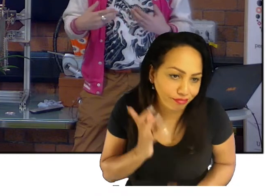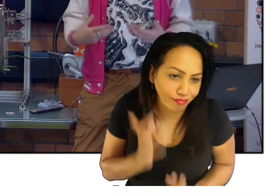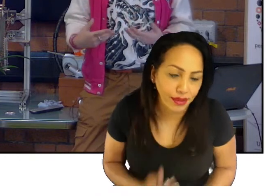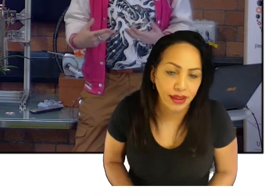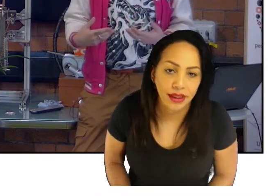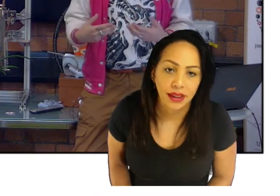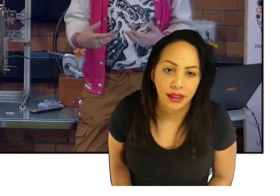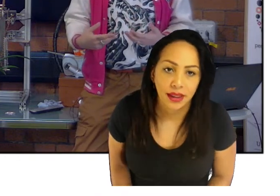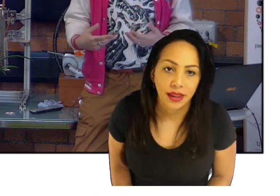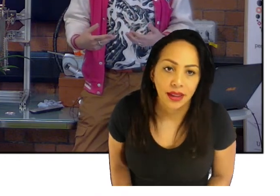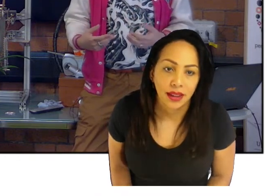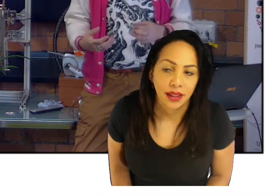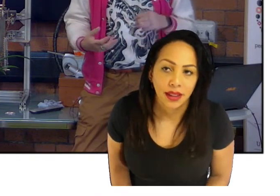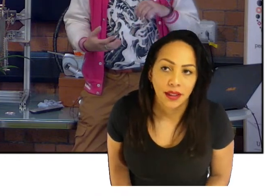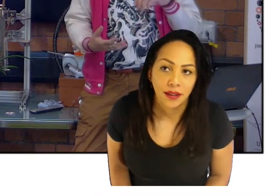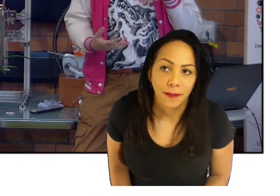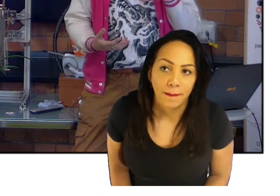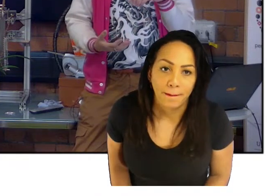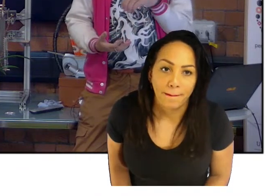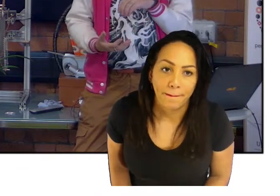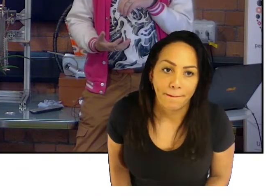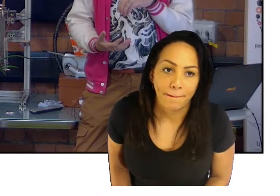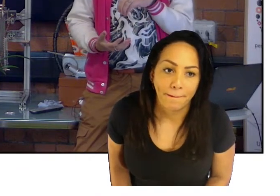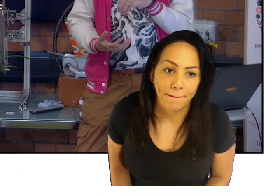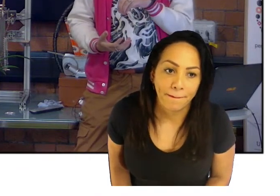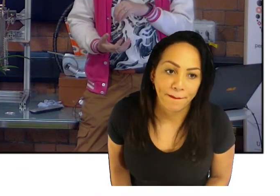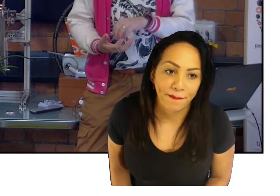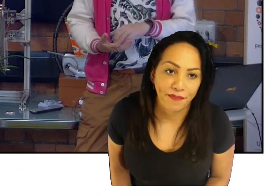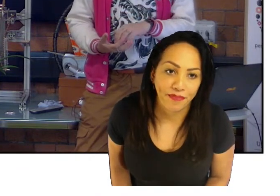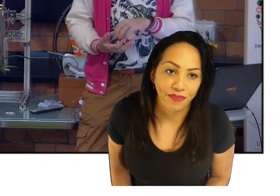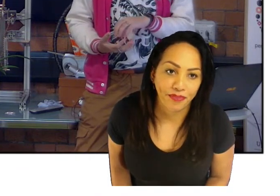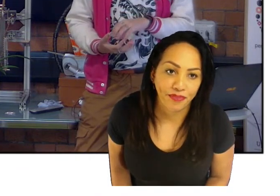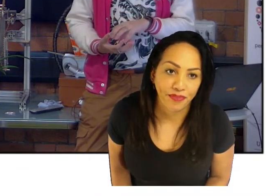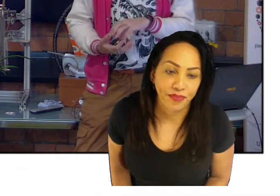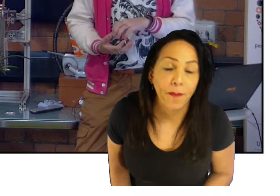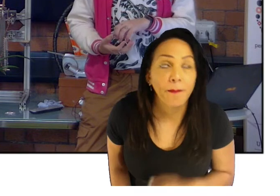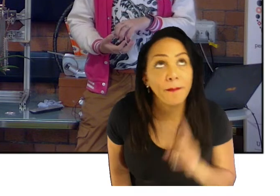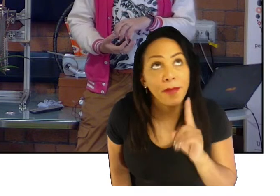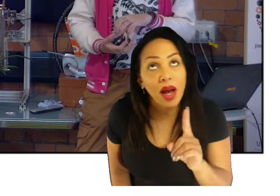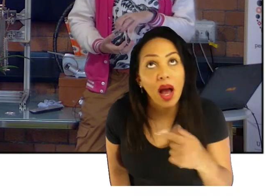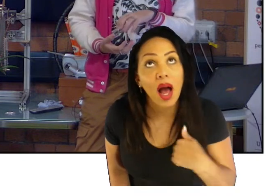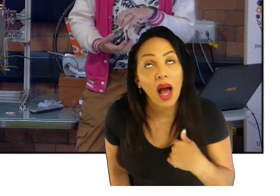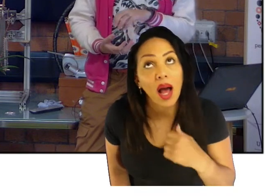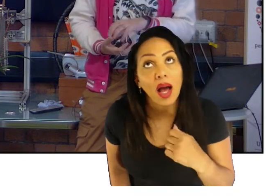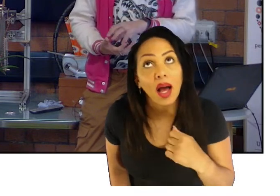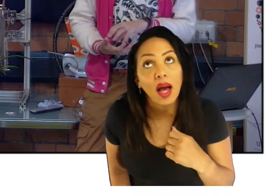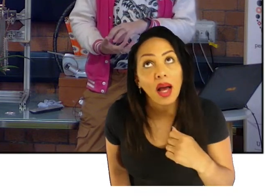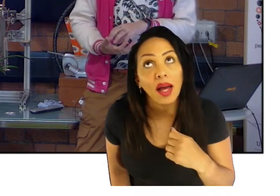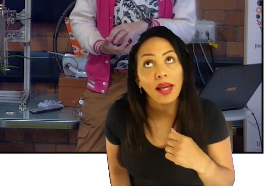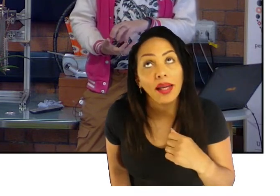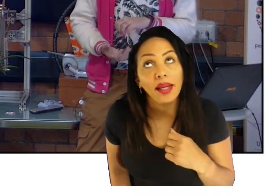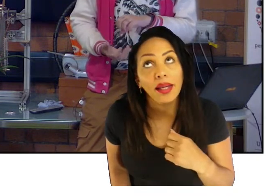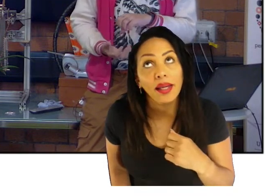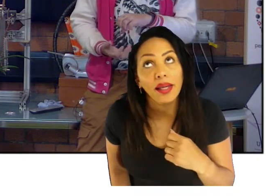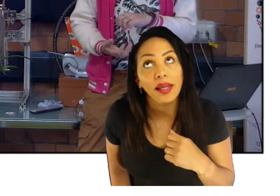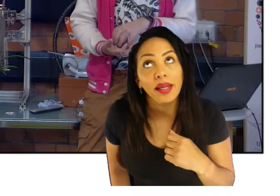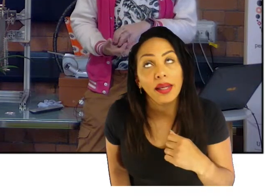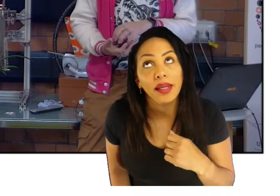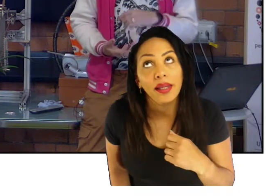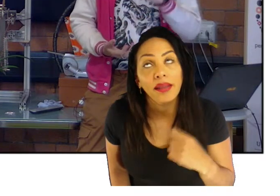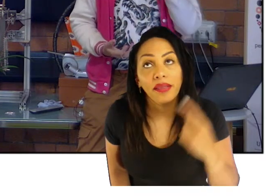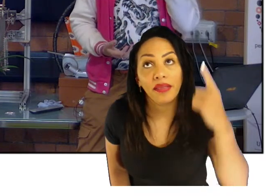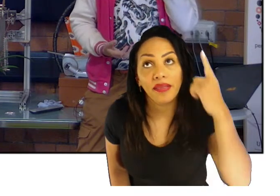what that looks like. But I would say that it starts with intention